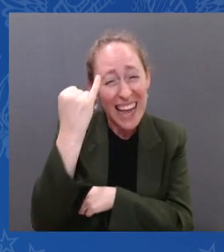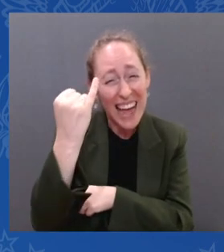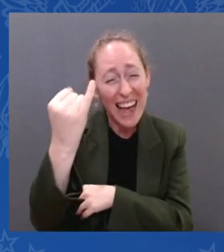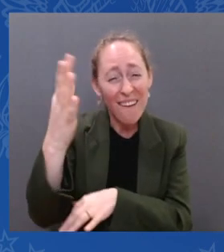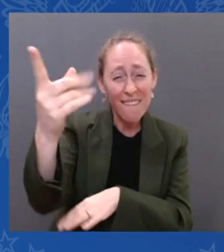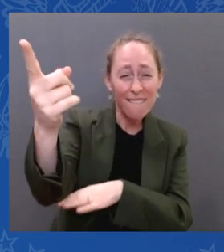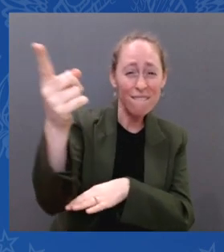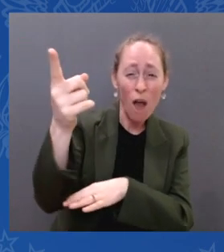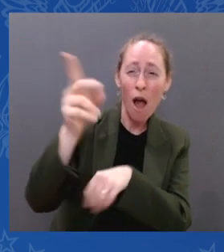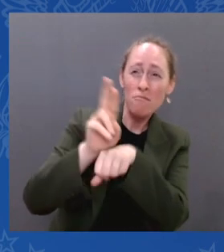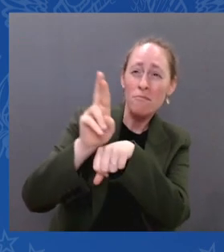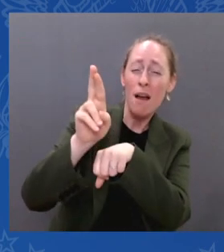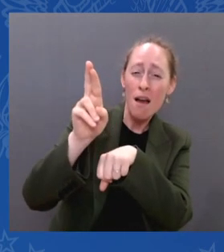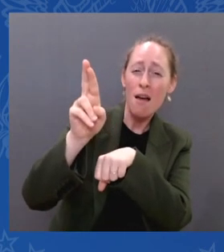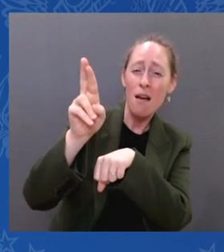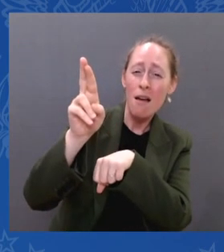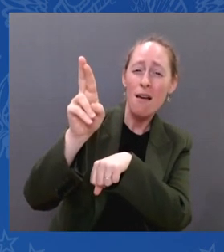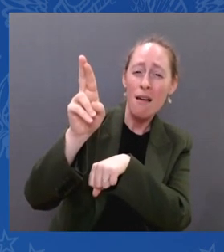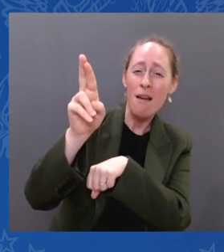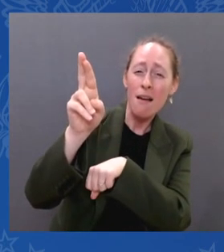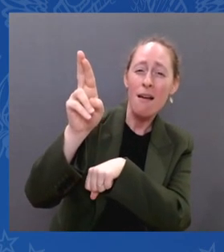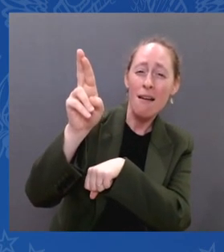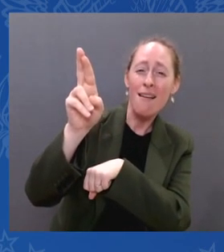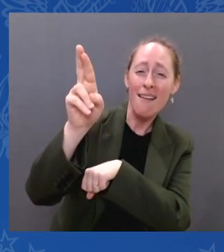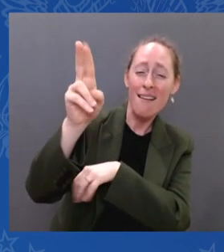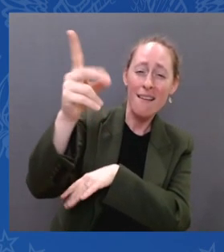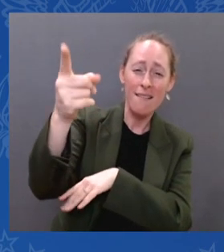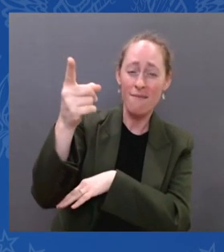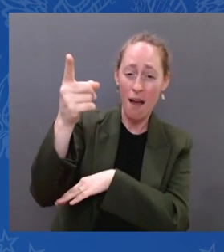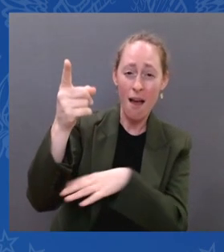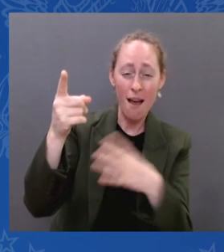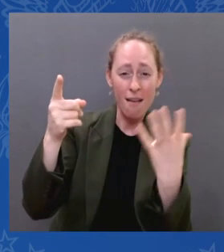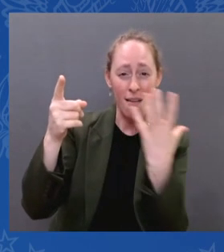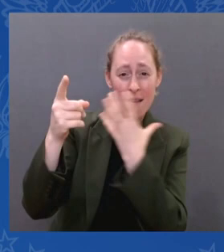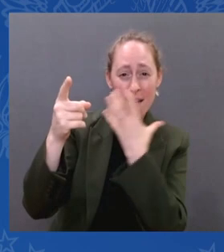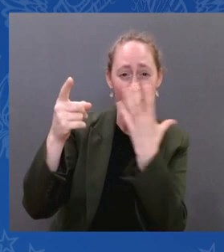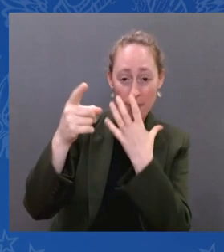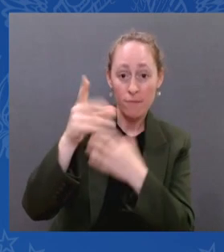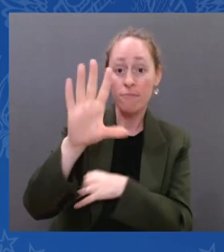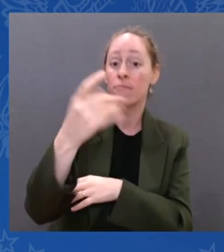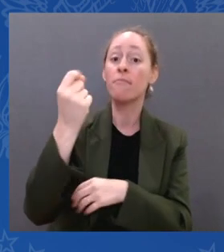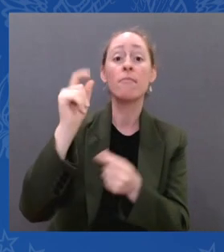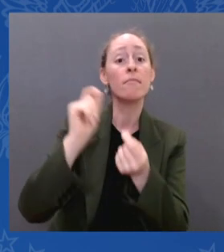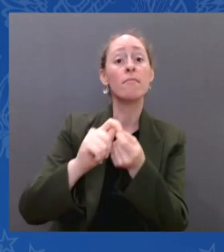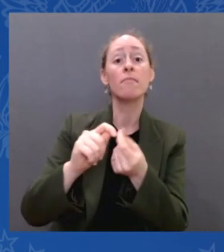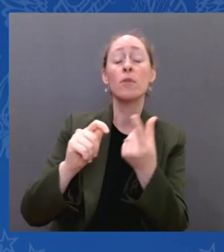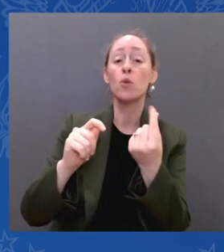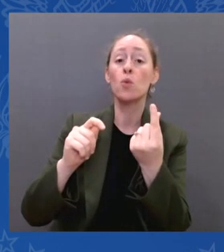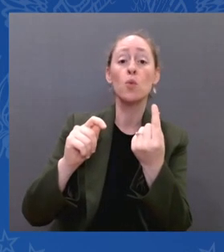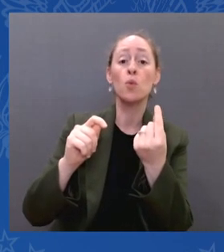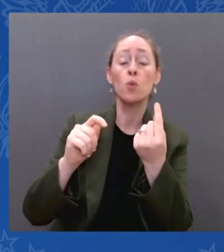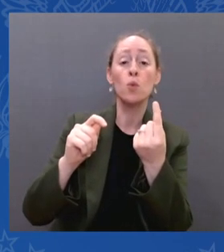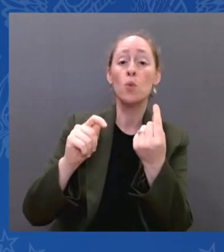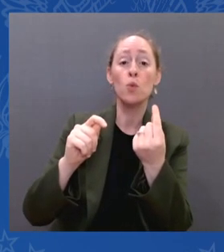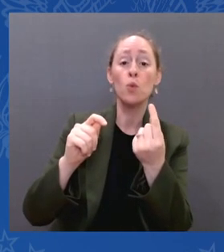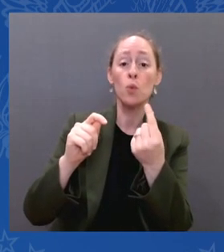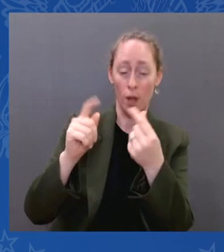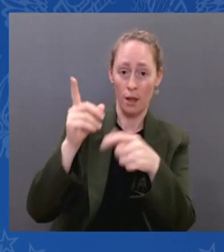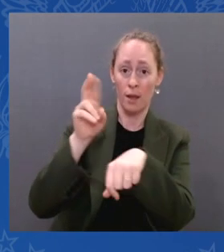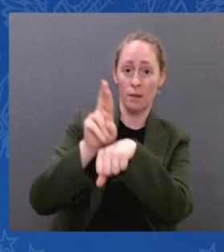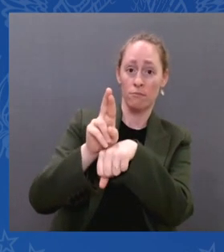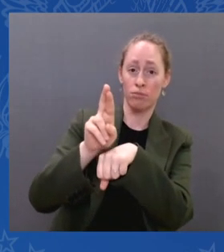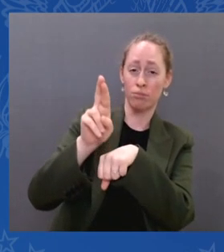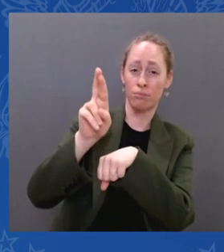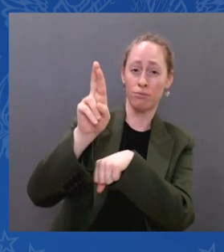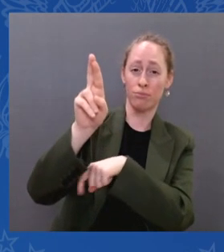itself, deploying a mirror 21 feet wide, a sun shield the size of a tennis court, and